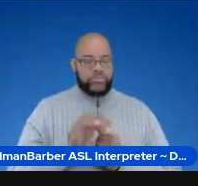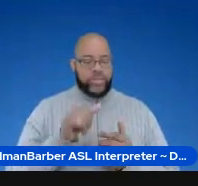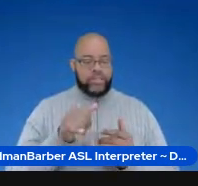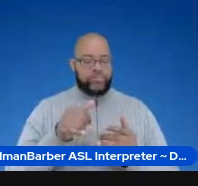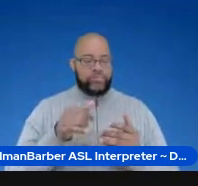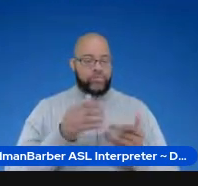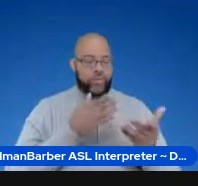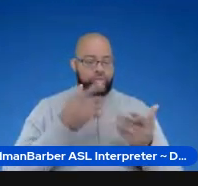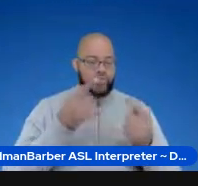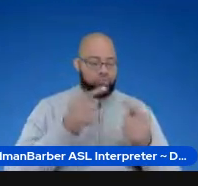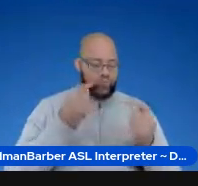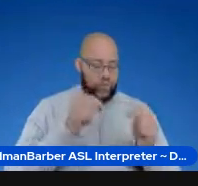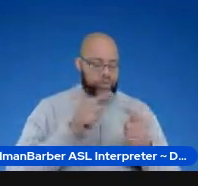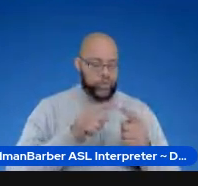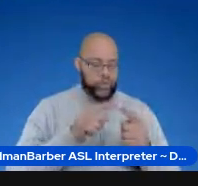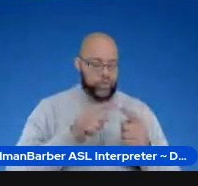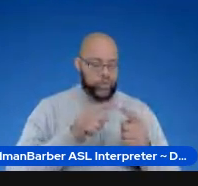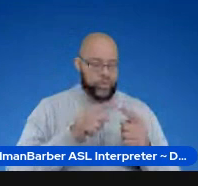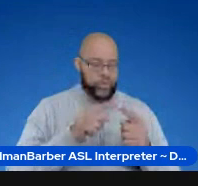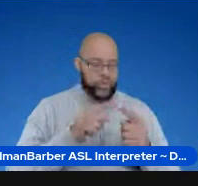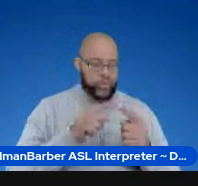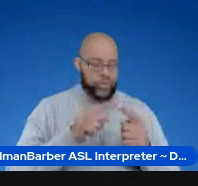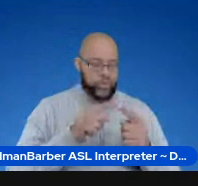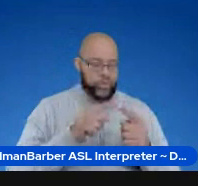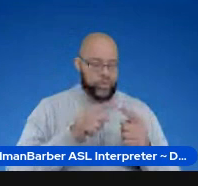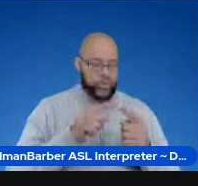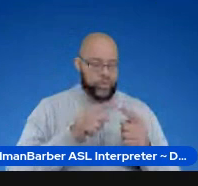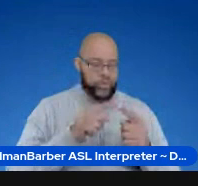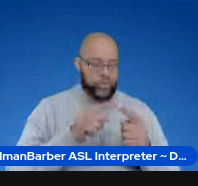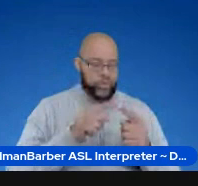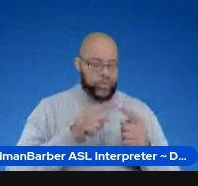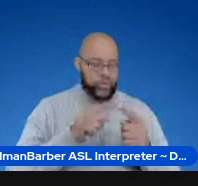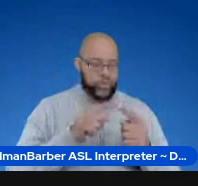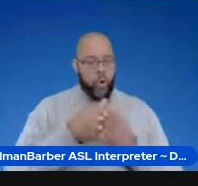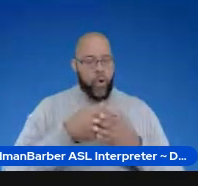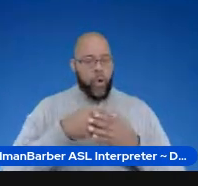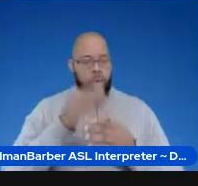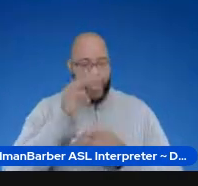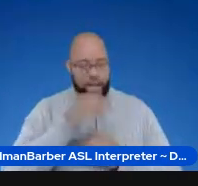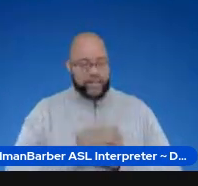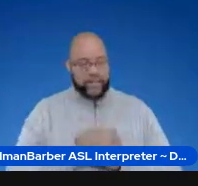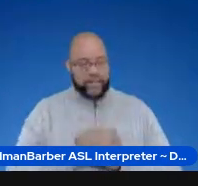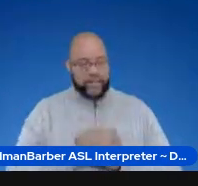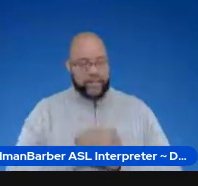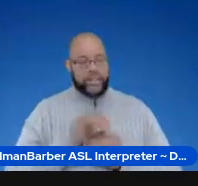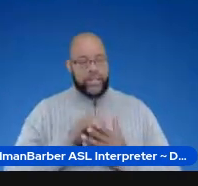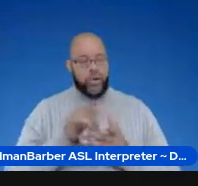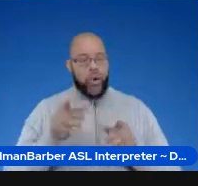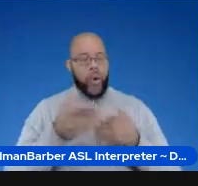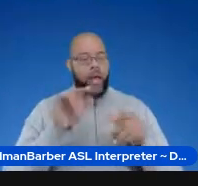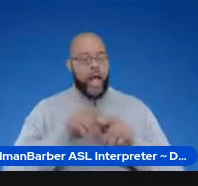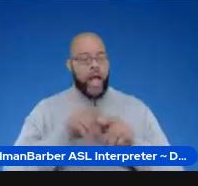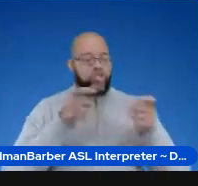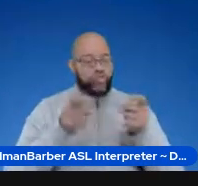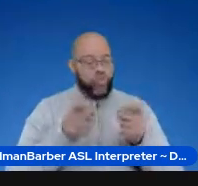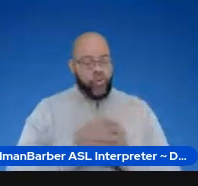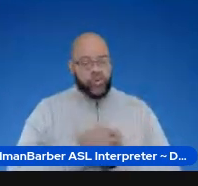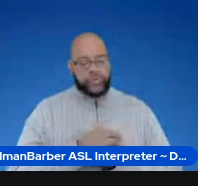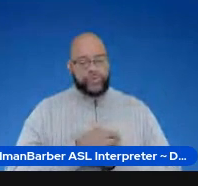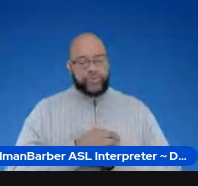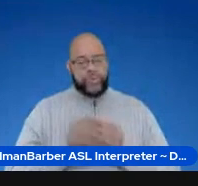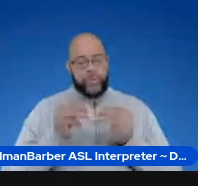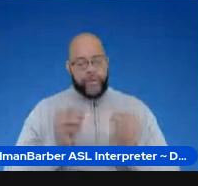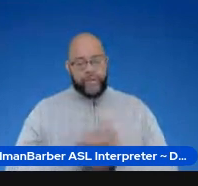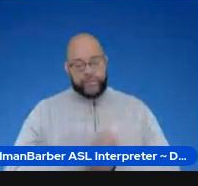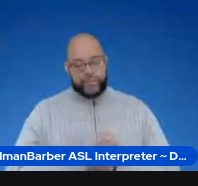pretty much just synchronize the estrous cycle of all the mice. So it's somewhat of like a control method.